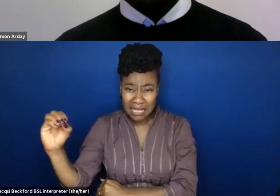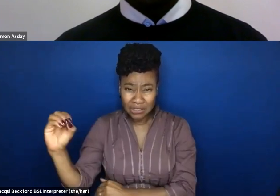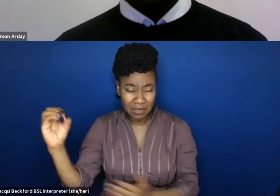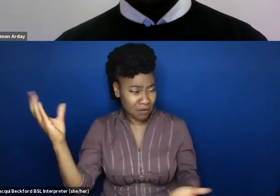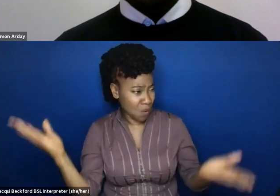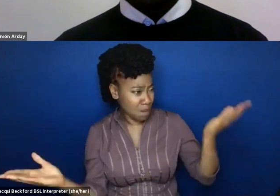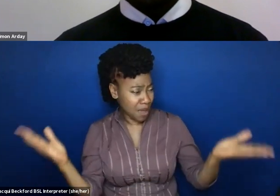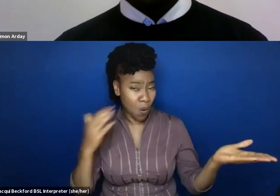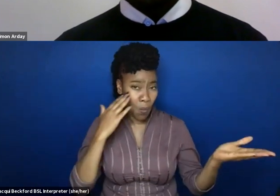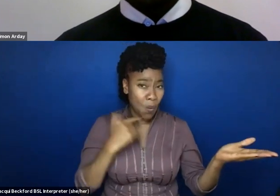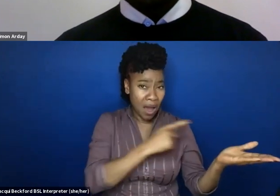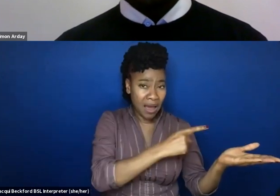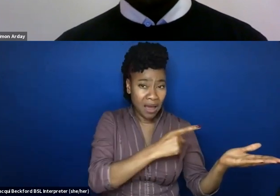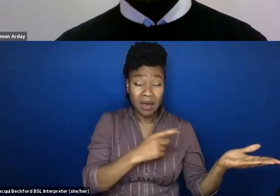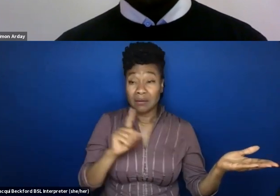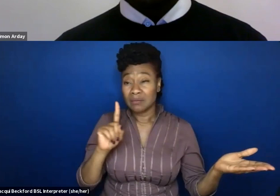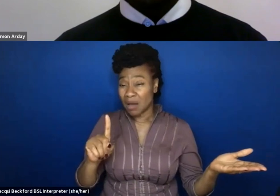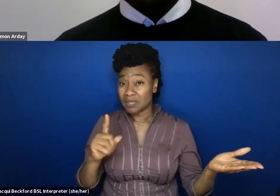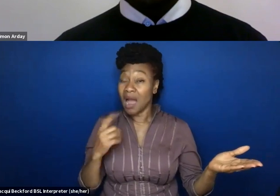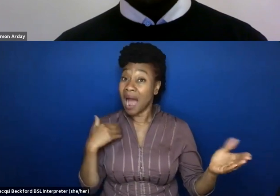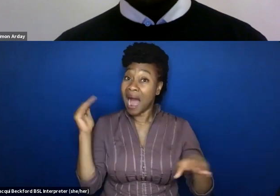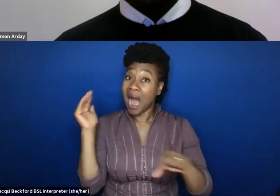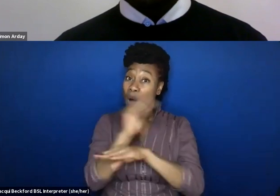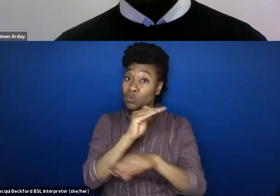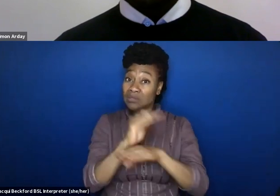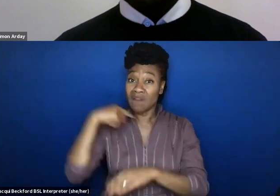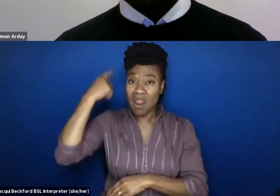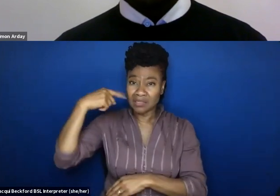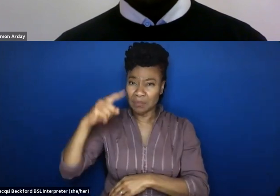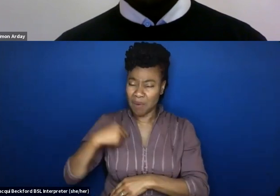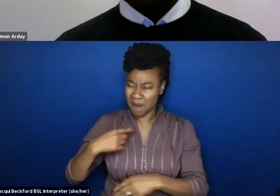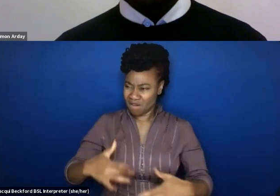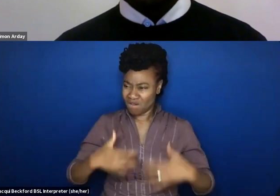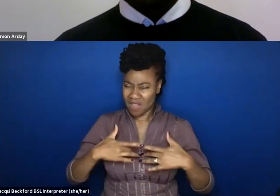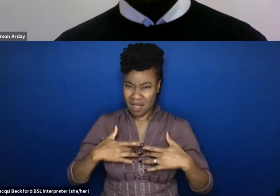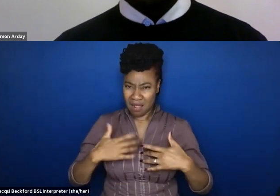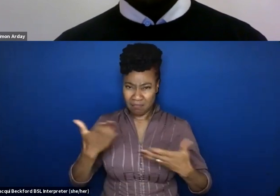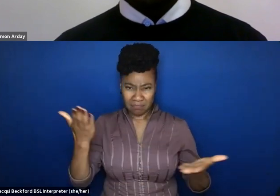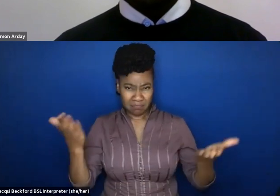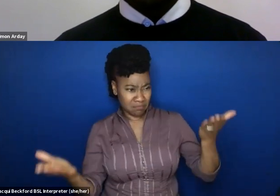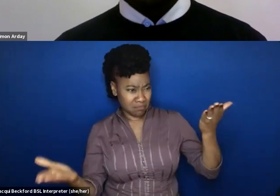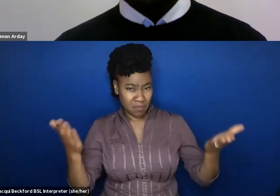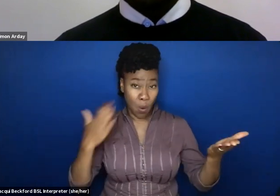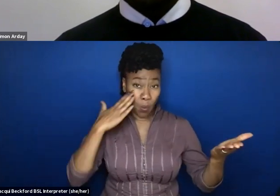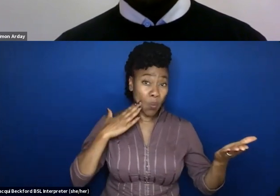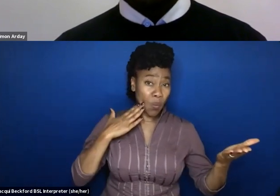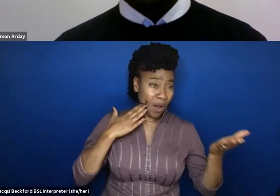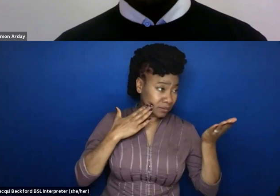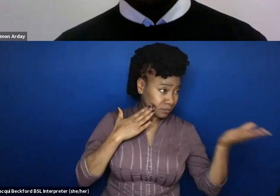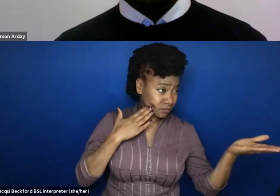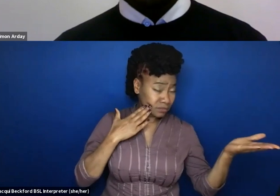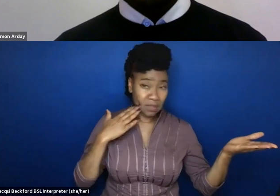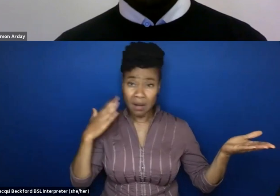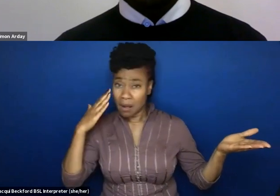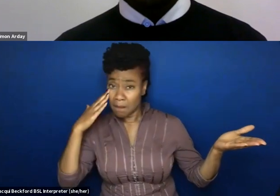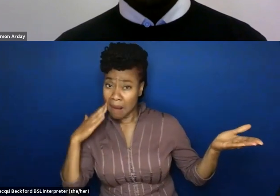outside of London, but there was a misrepresentation of color. And it's now concerning. And,